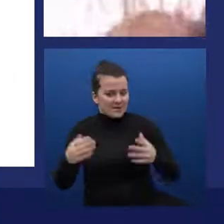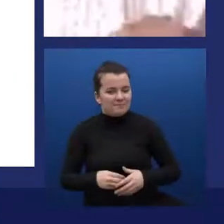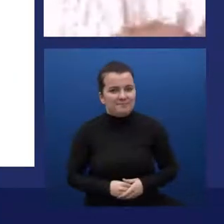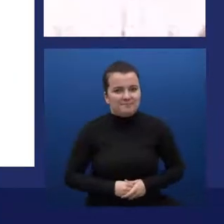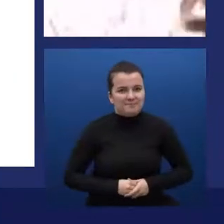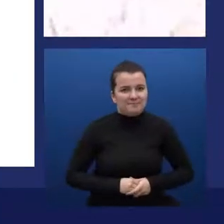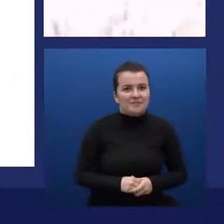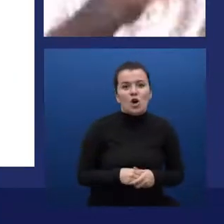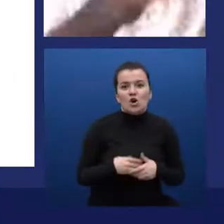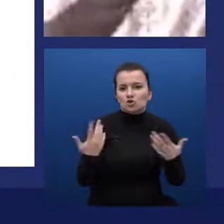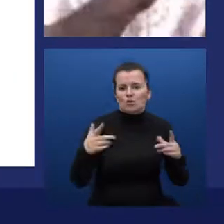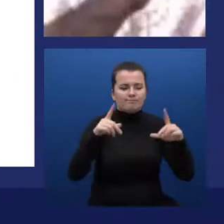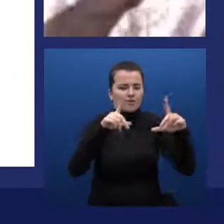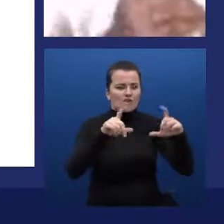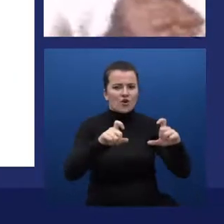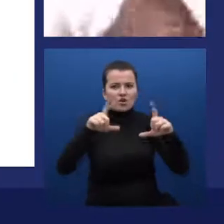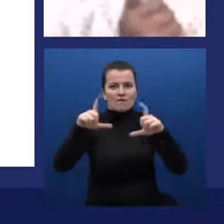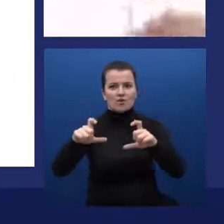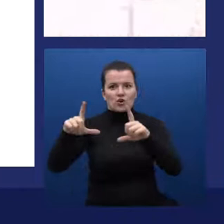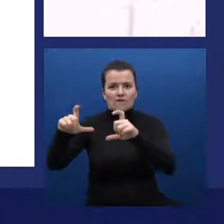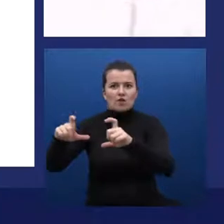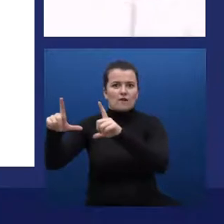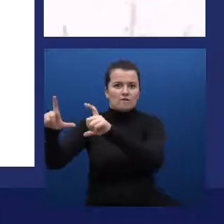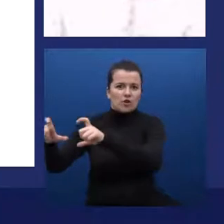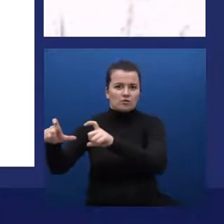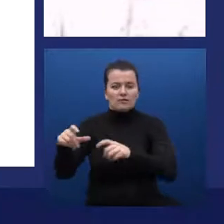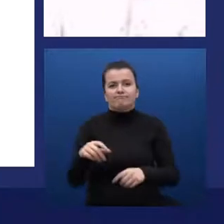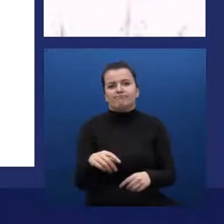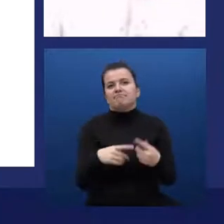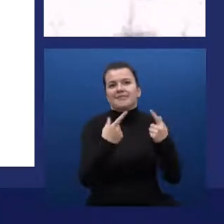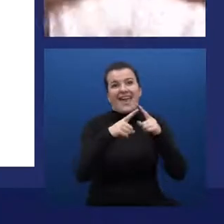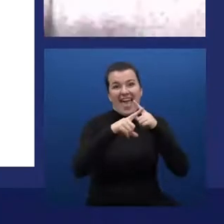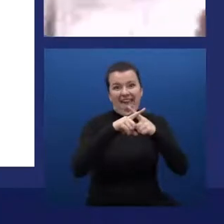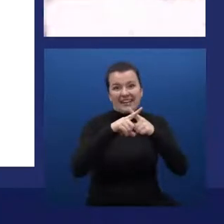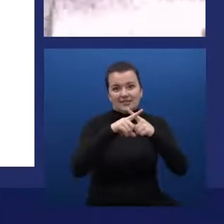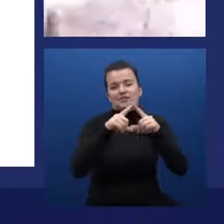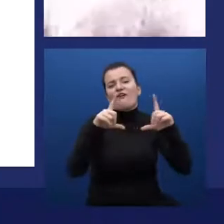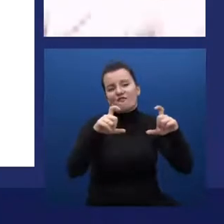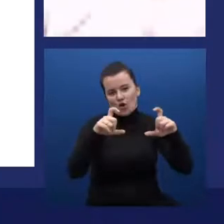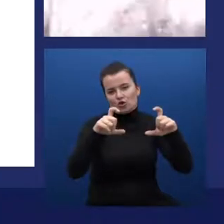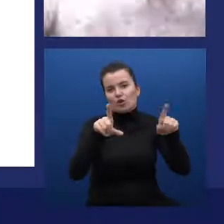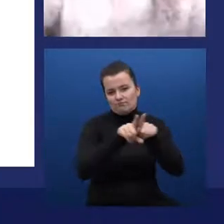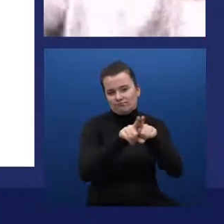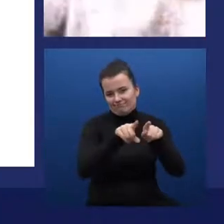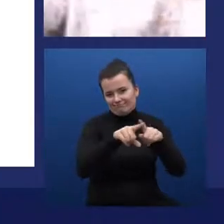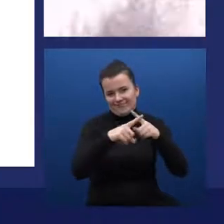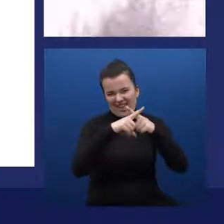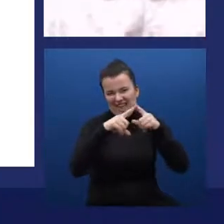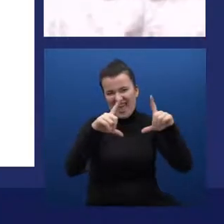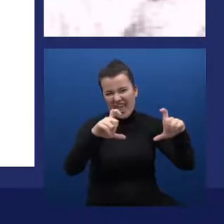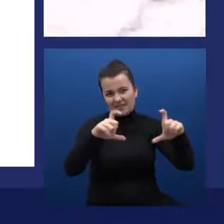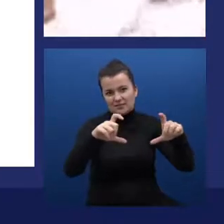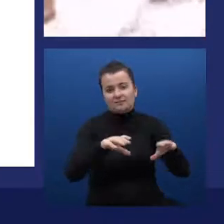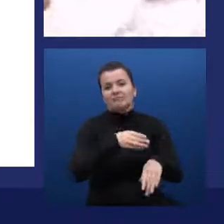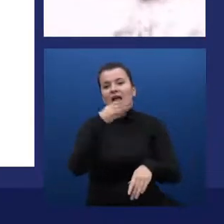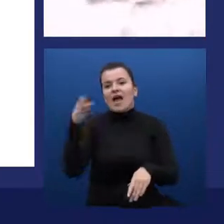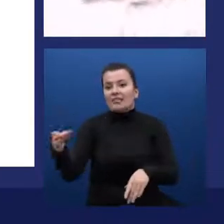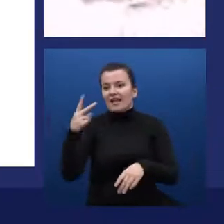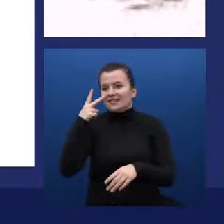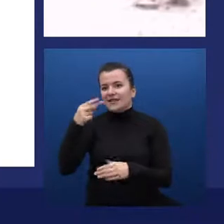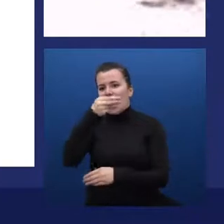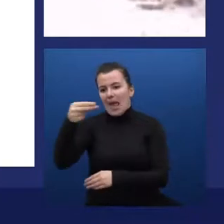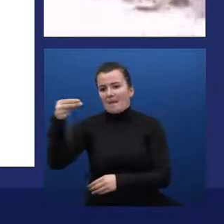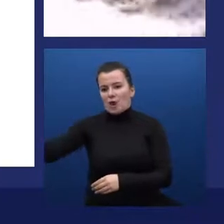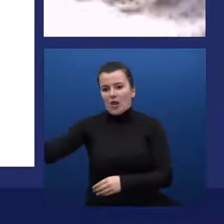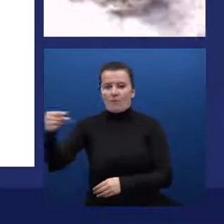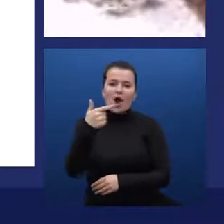of pictures. That's the X. And then we're going to have a bunch of labels that says, that's a taco, that's a burrito, that's a taco, that's a